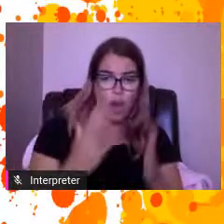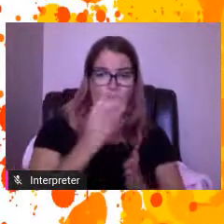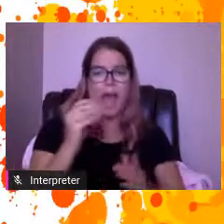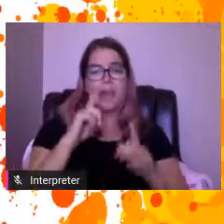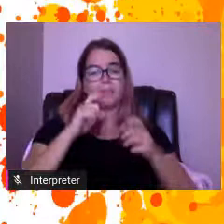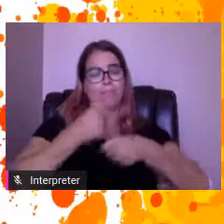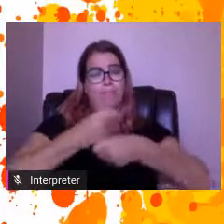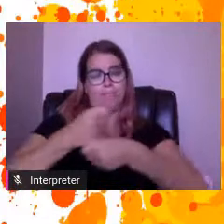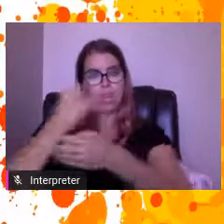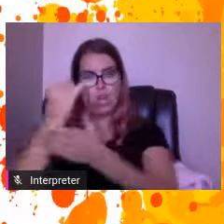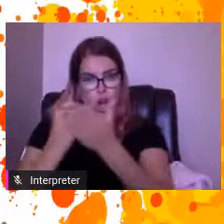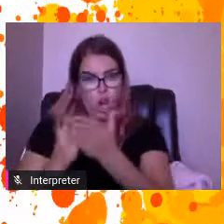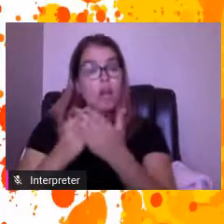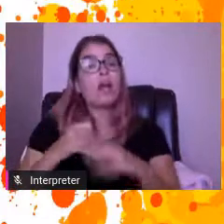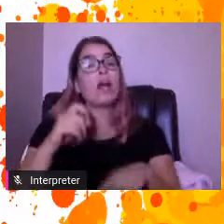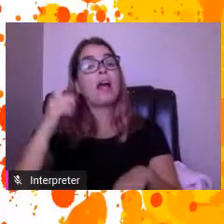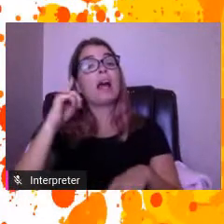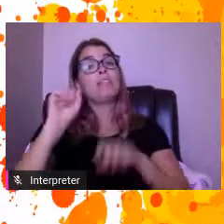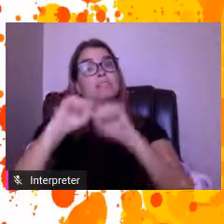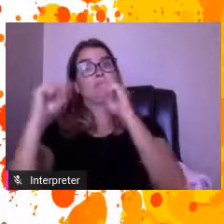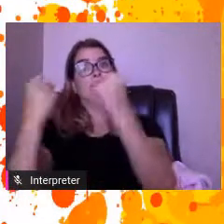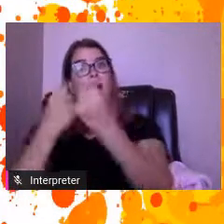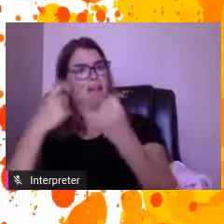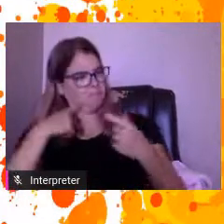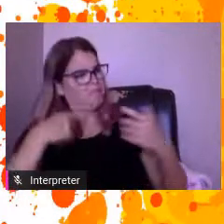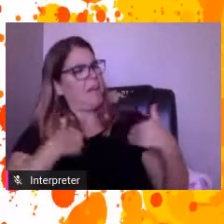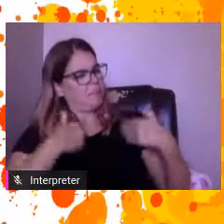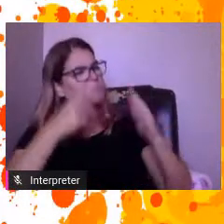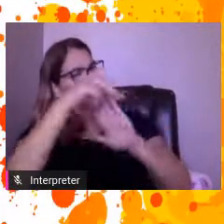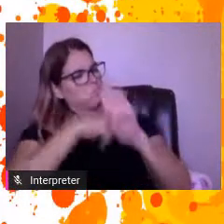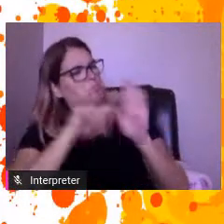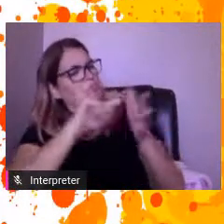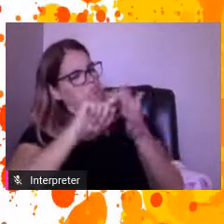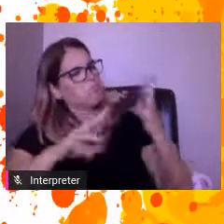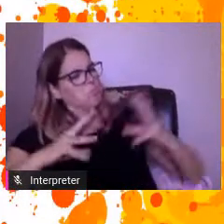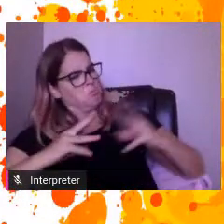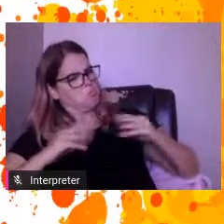constructed parameters for acceptable homosexual behavior and often depicted